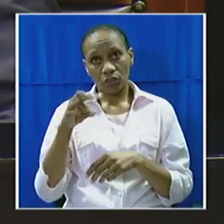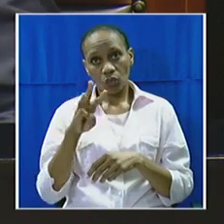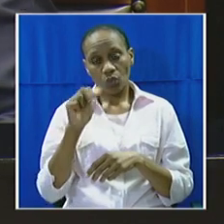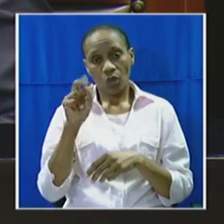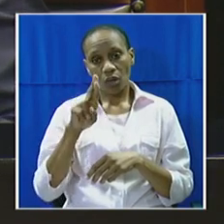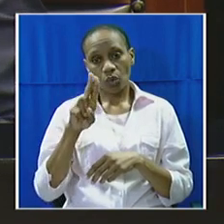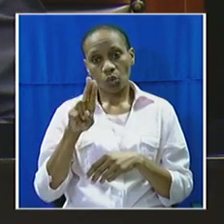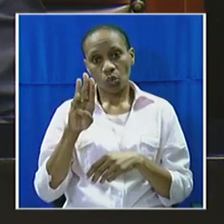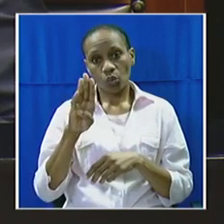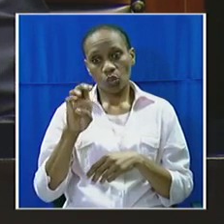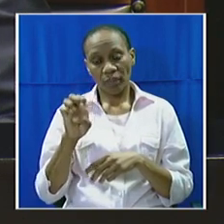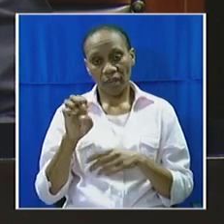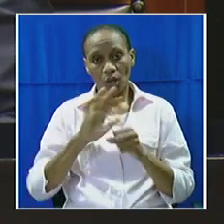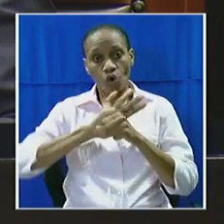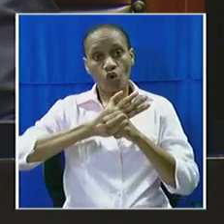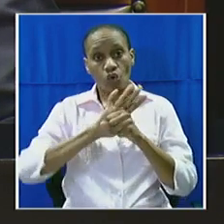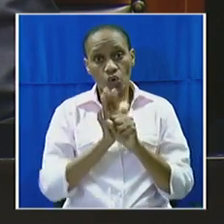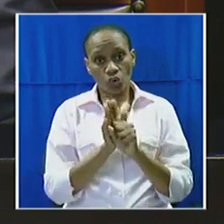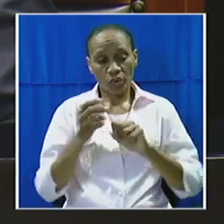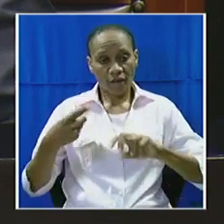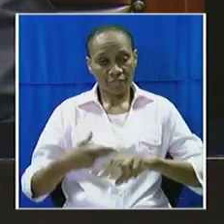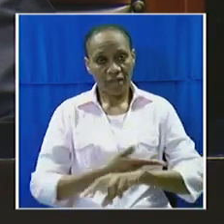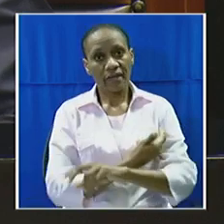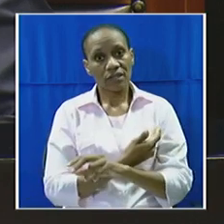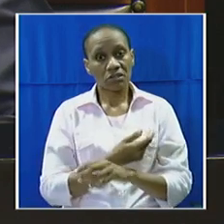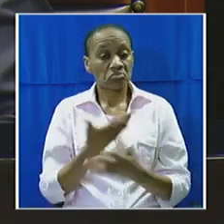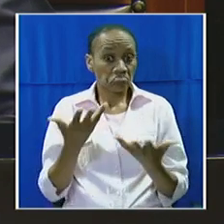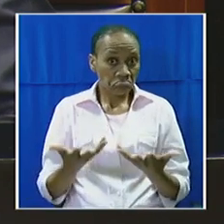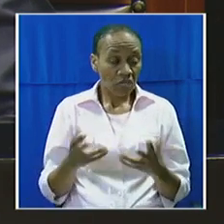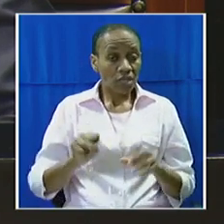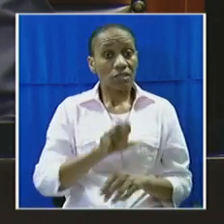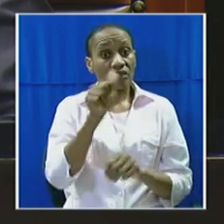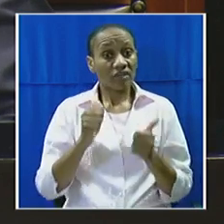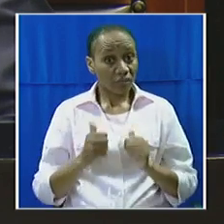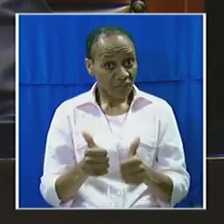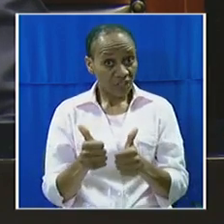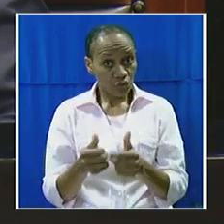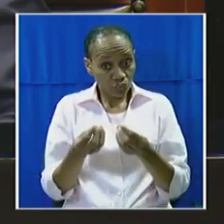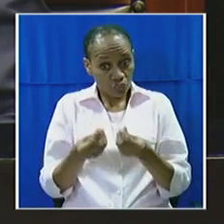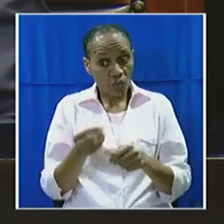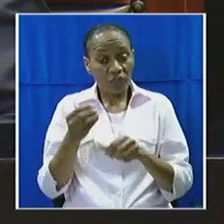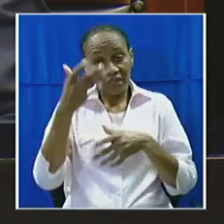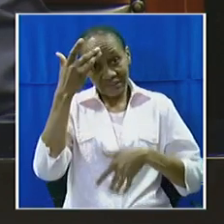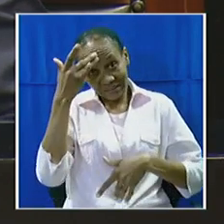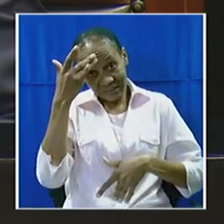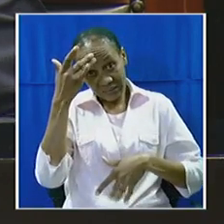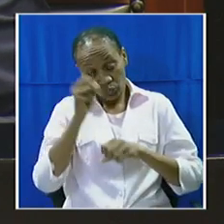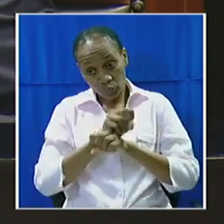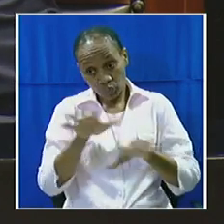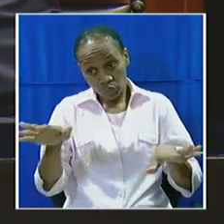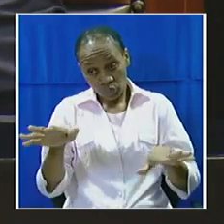Gwahube on the coronavirus and the readiness of South Africa to deal with the pandemic. Honorable Gwahube.